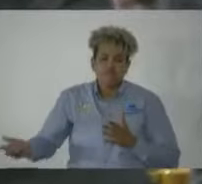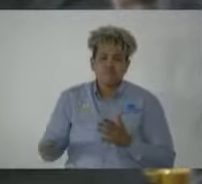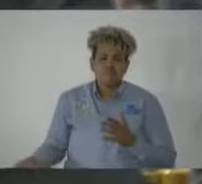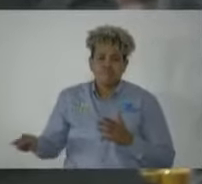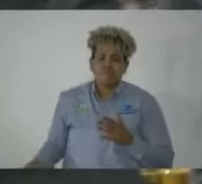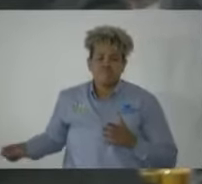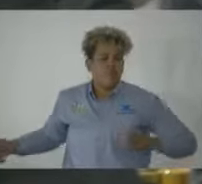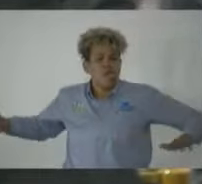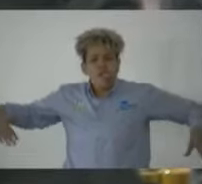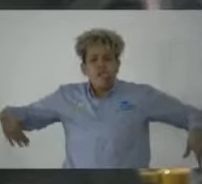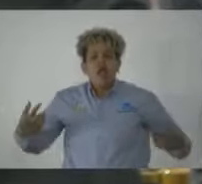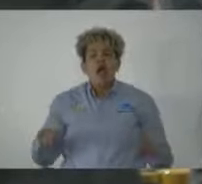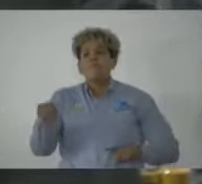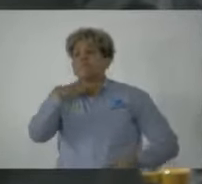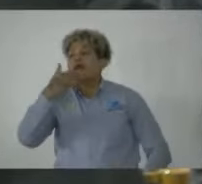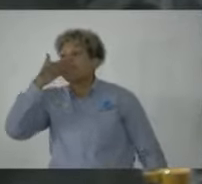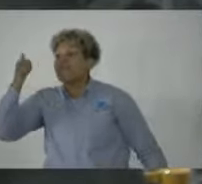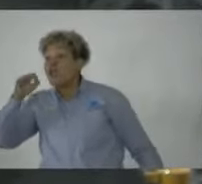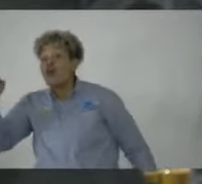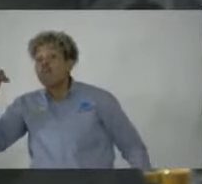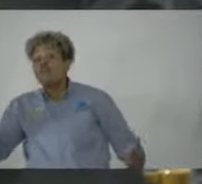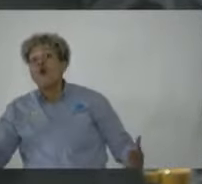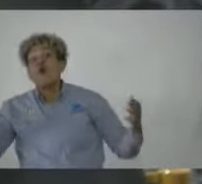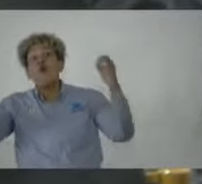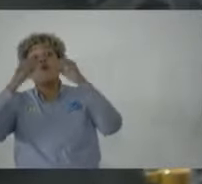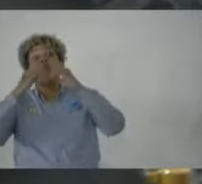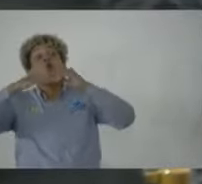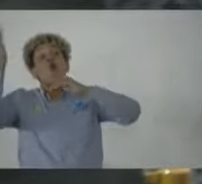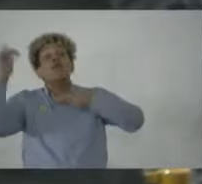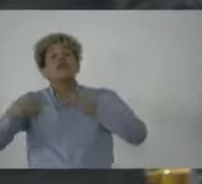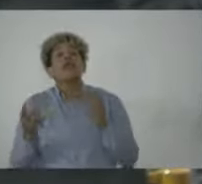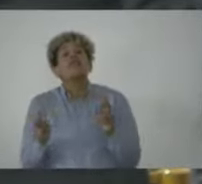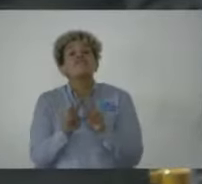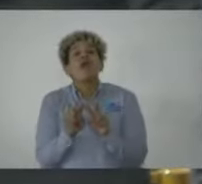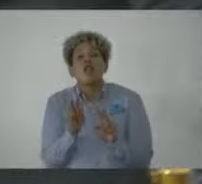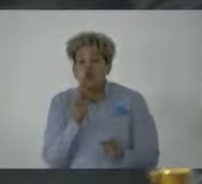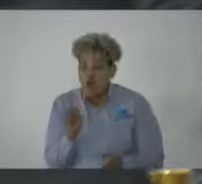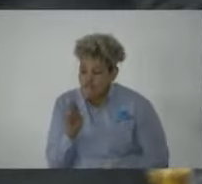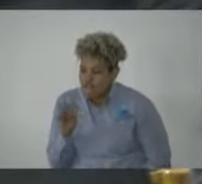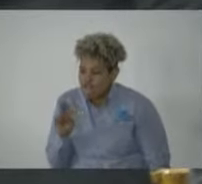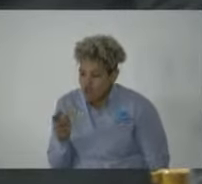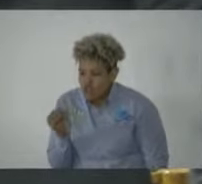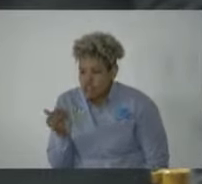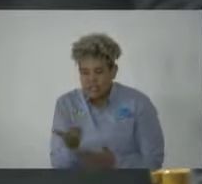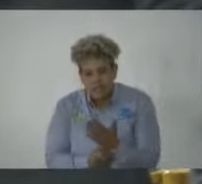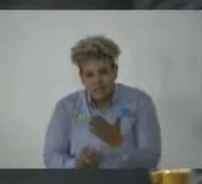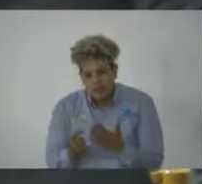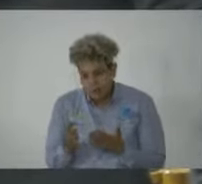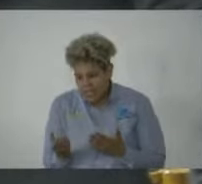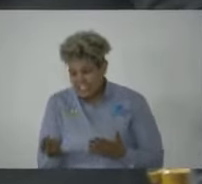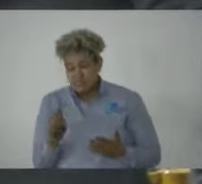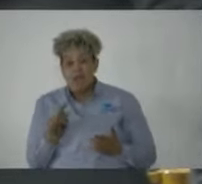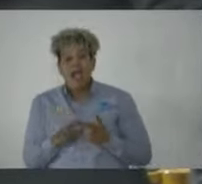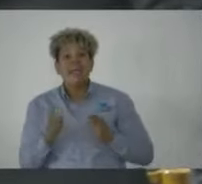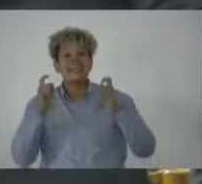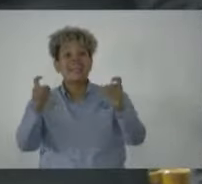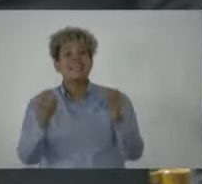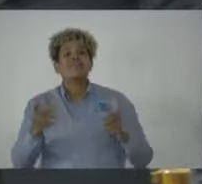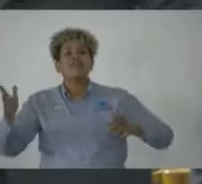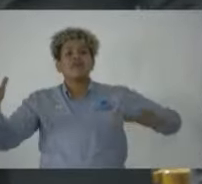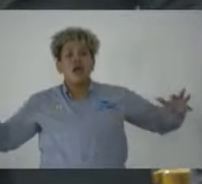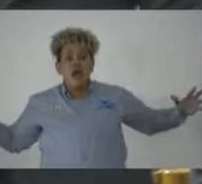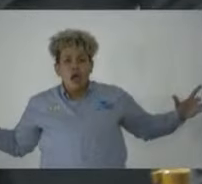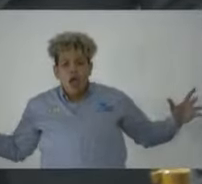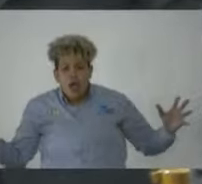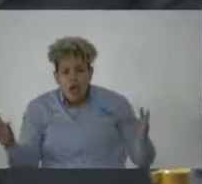contributions deducted, they're better off by more than the value of the reverse income tax threshold, given the aggregate